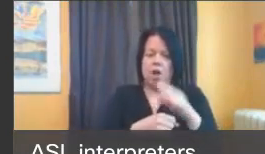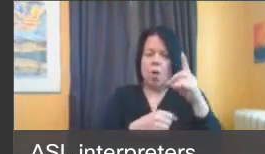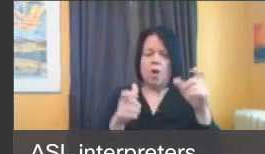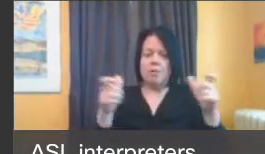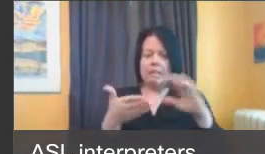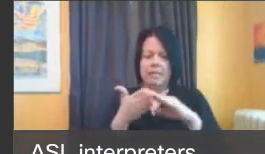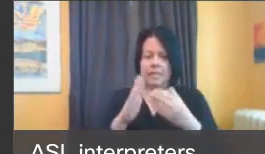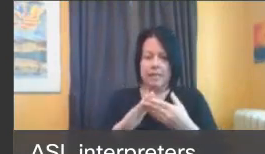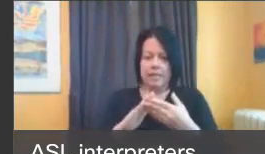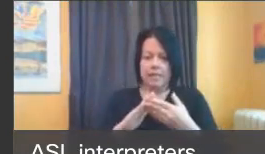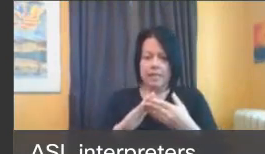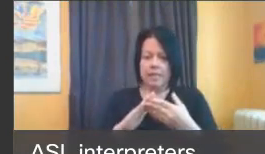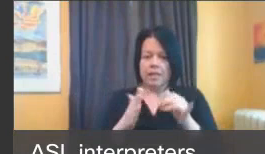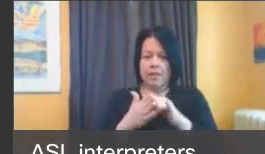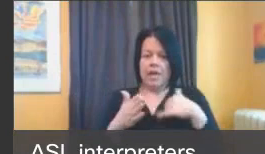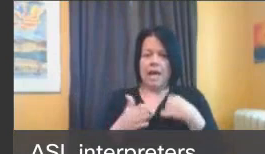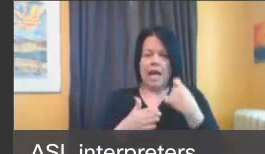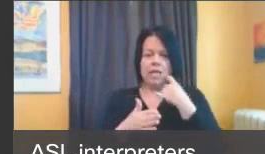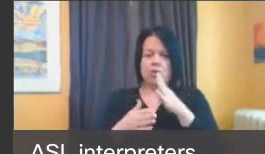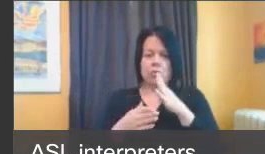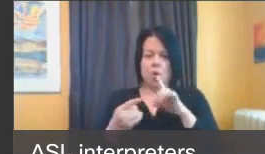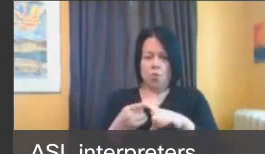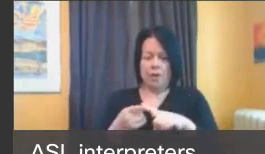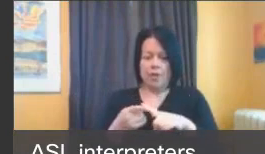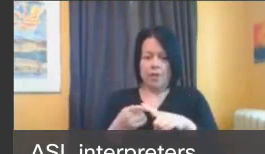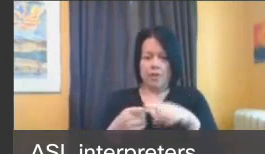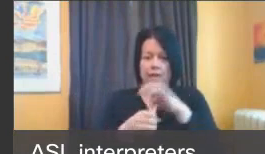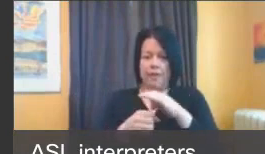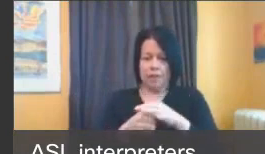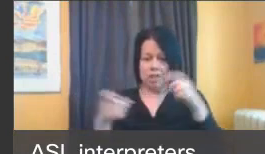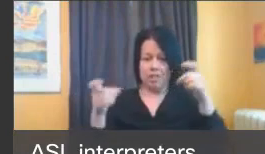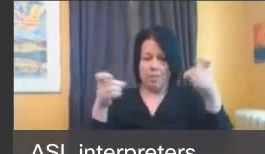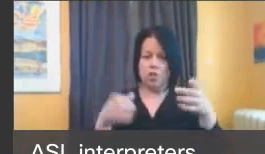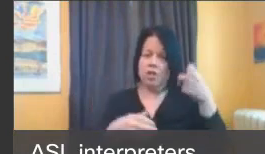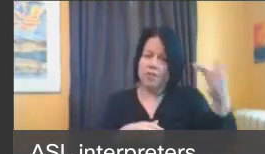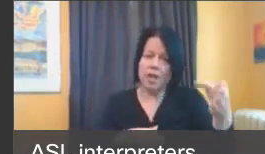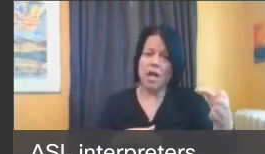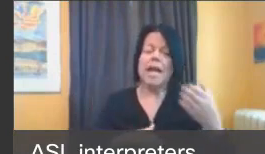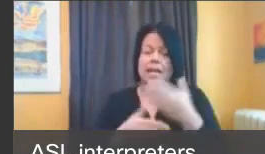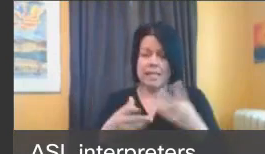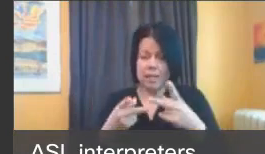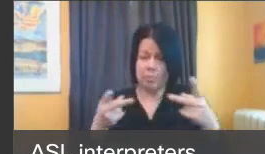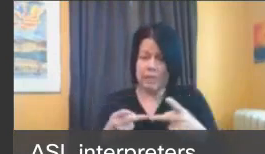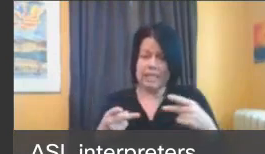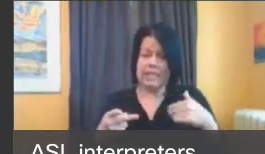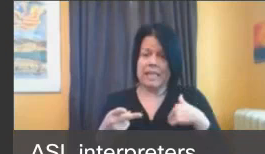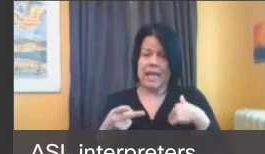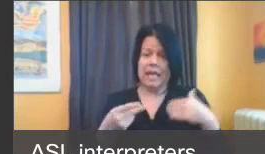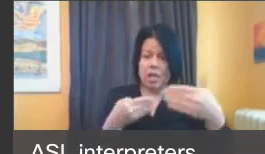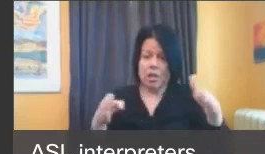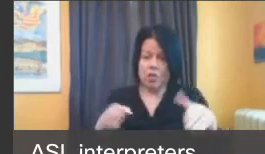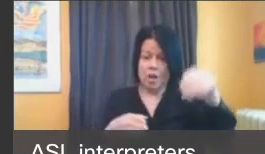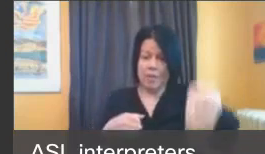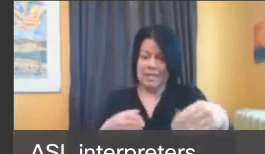city that I spoke with the elections administrator there, they actually, in some cases, put the drop boxes right next to the blue